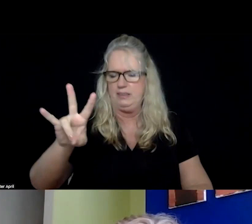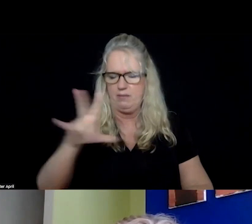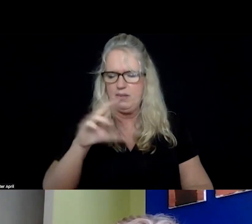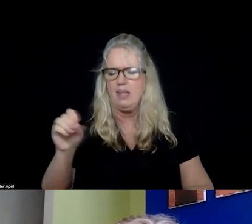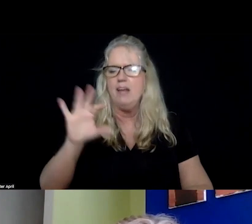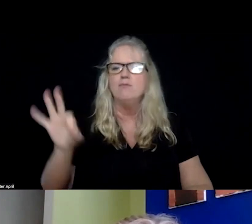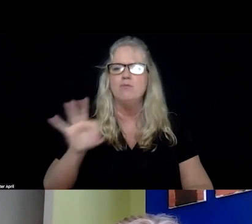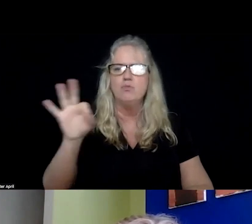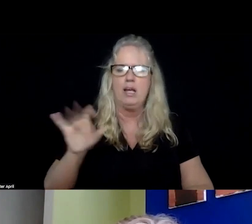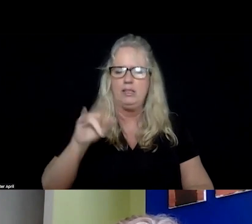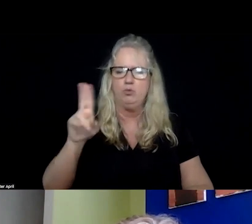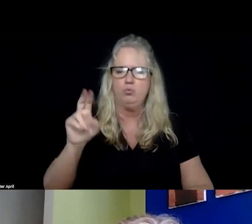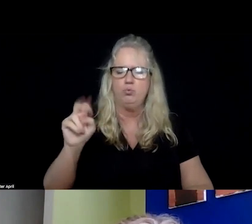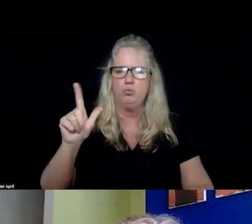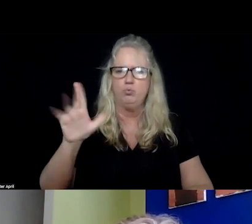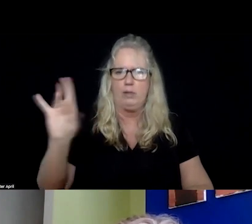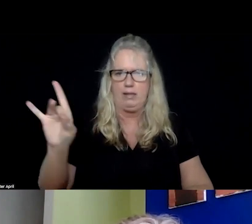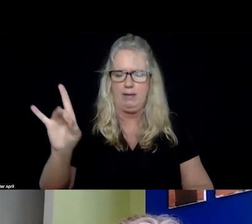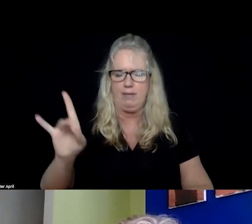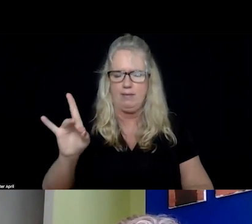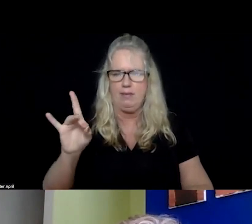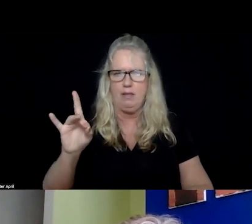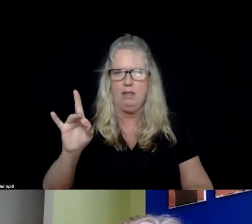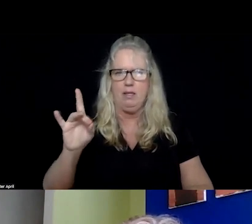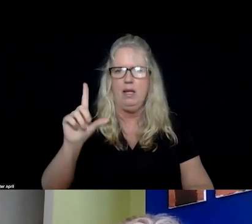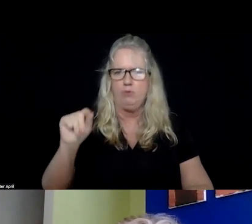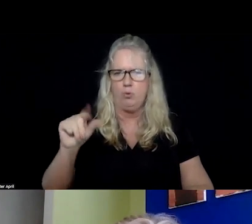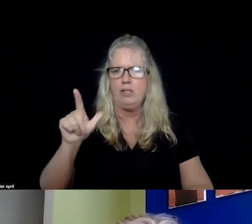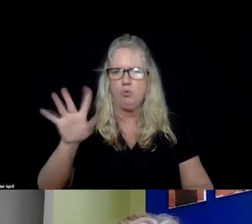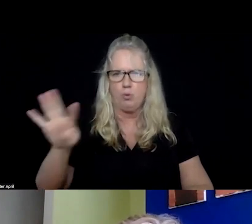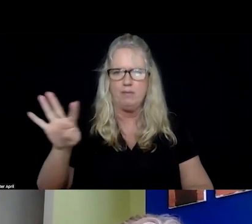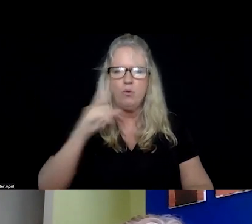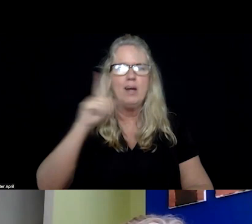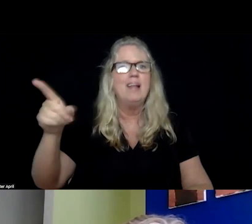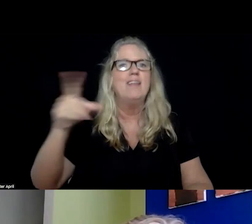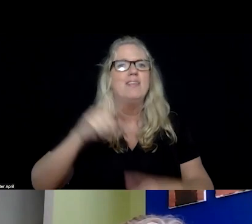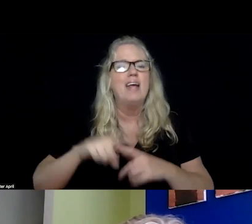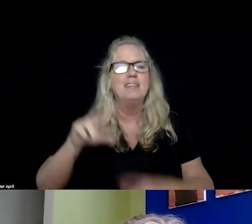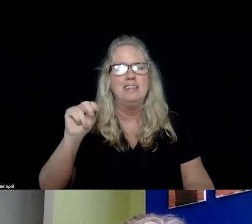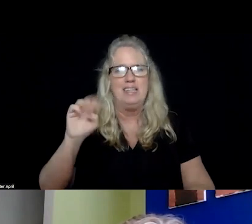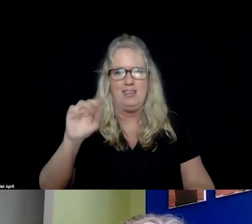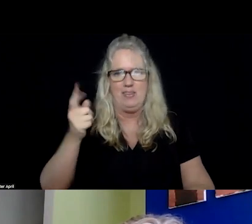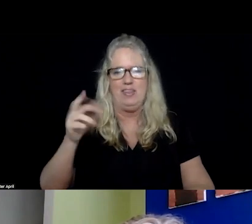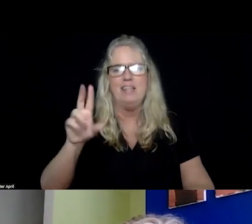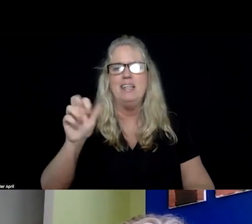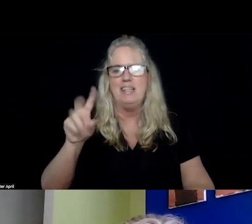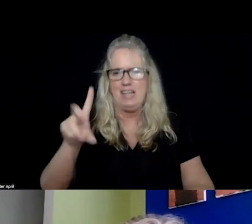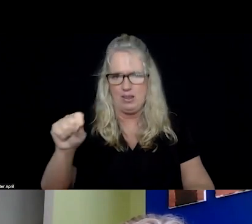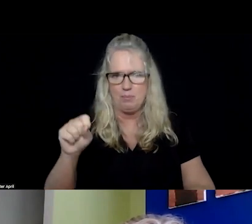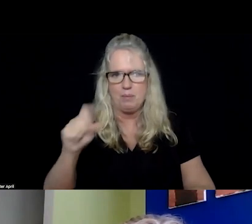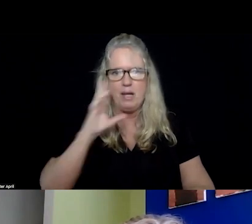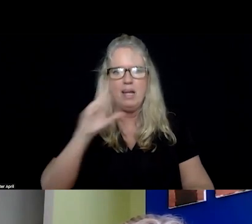Friday, June 28th in 2024. And that's in the Netherlands. There is the travel day